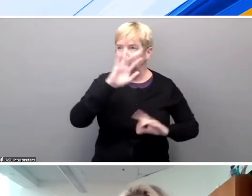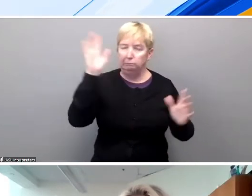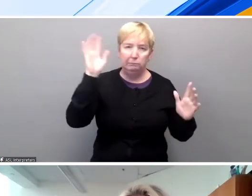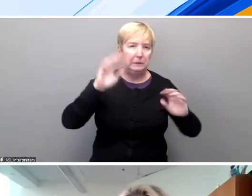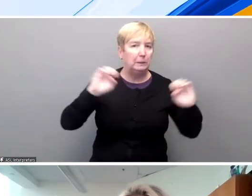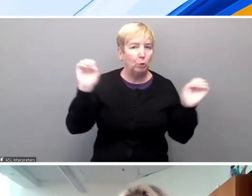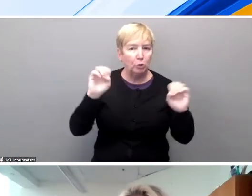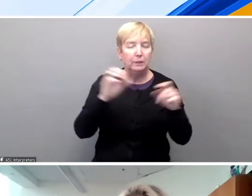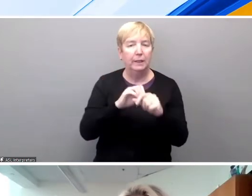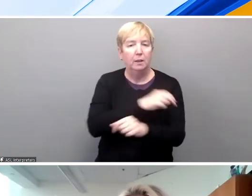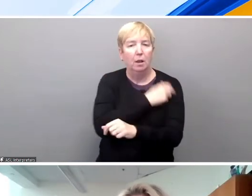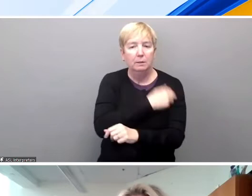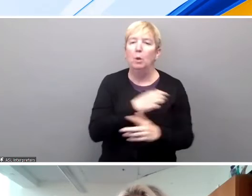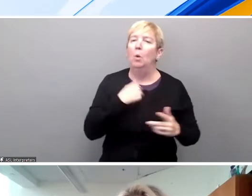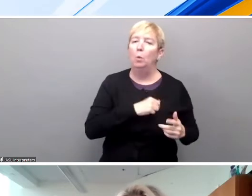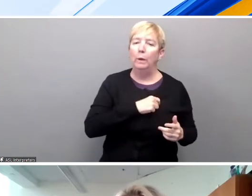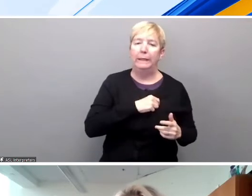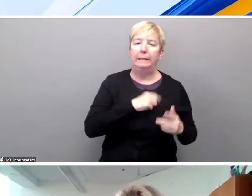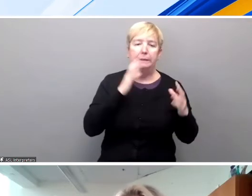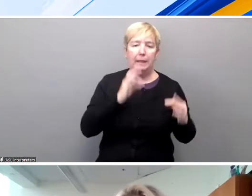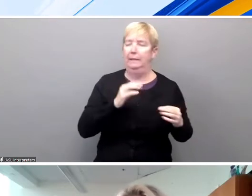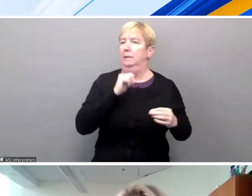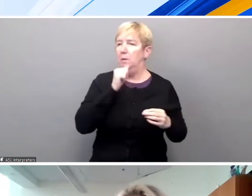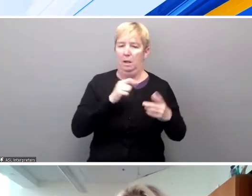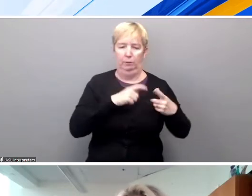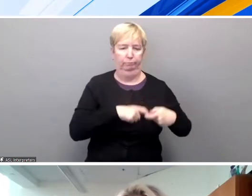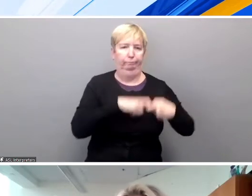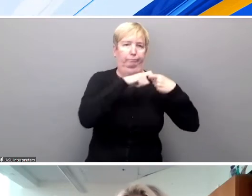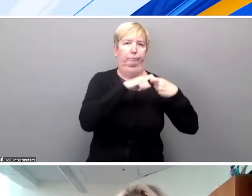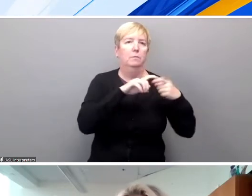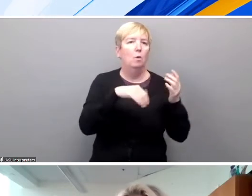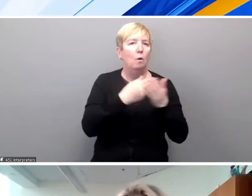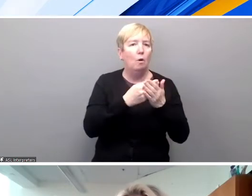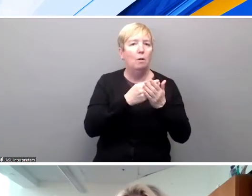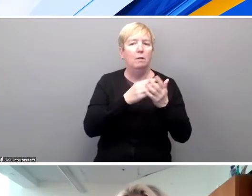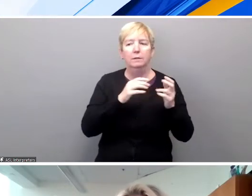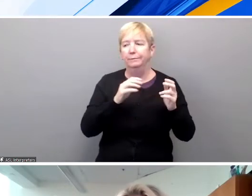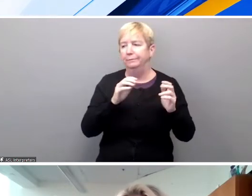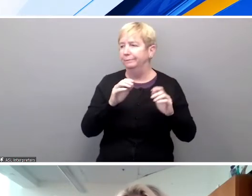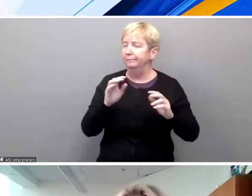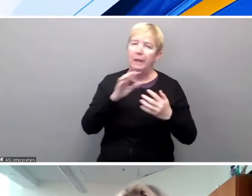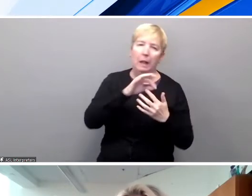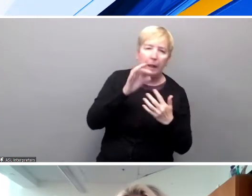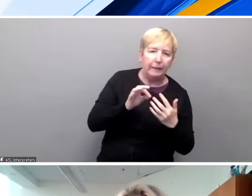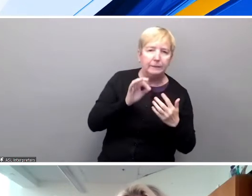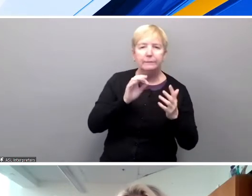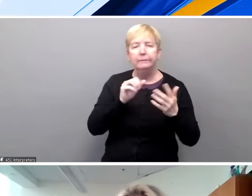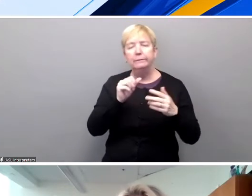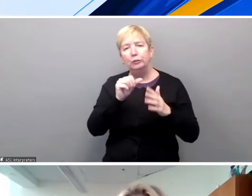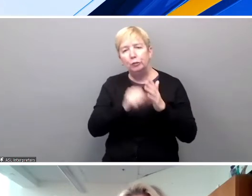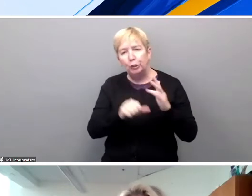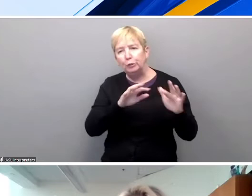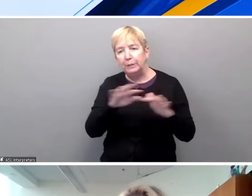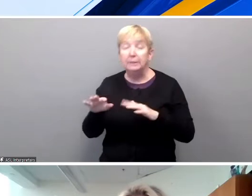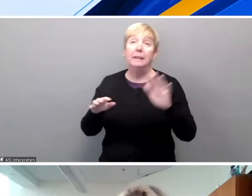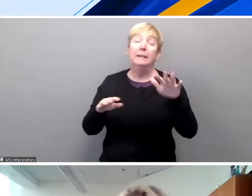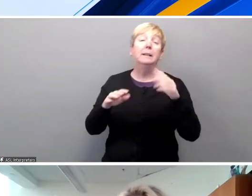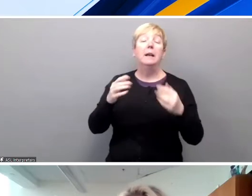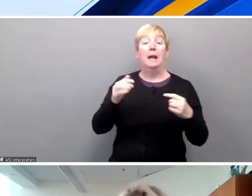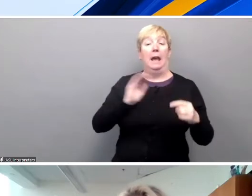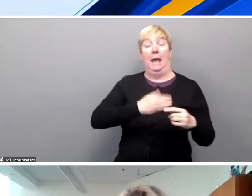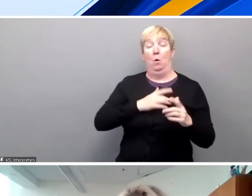then, so I think our biggest crisis right now is ICU beds.